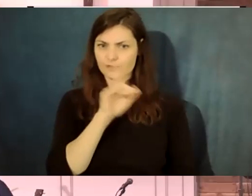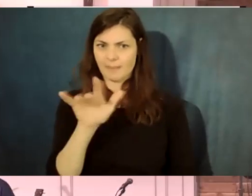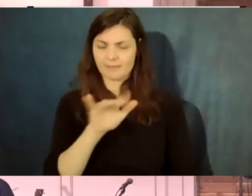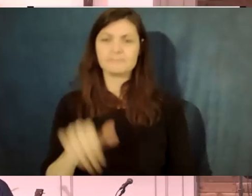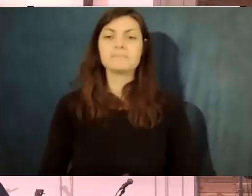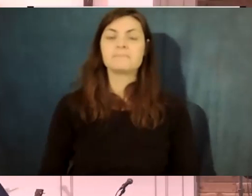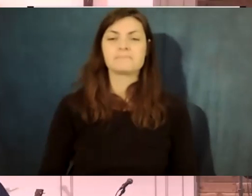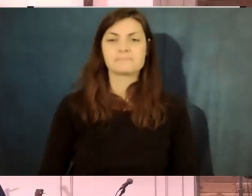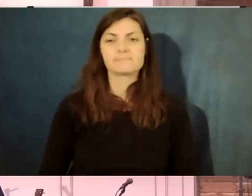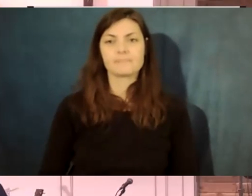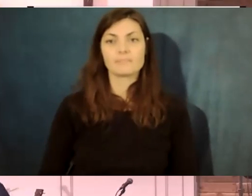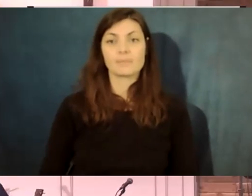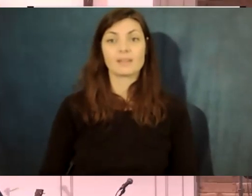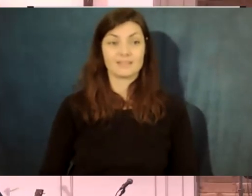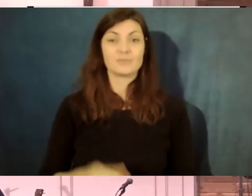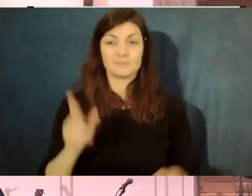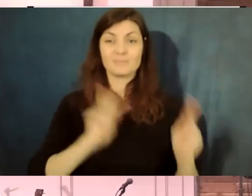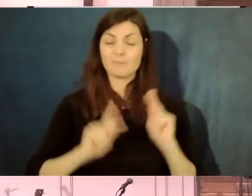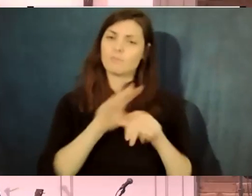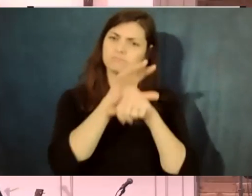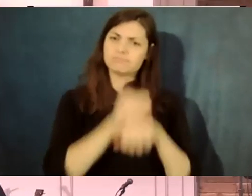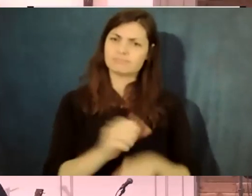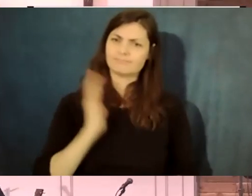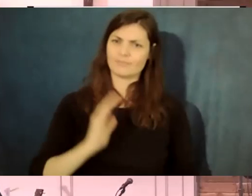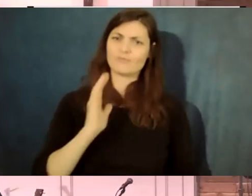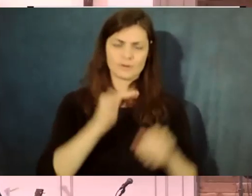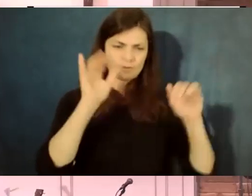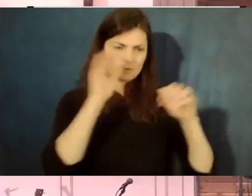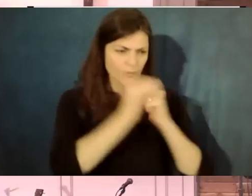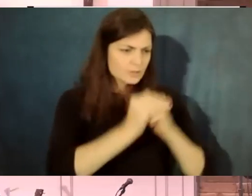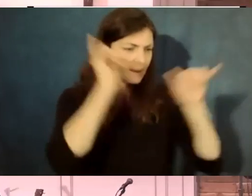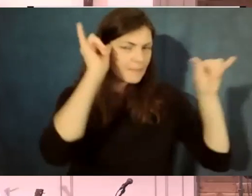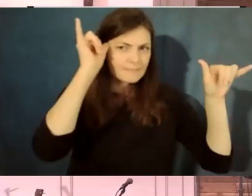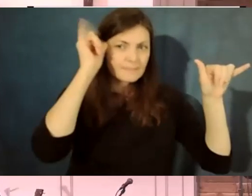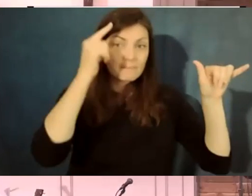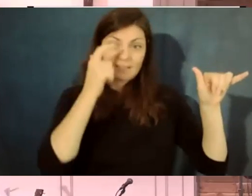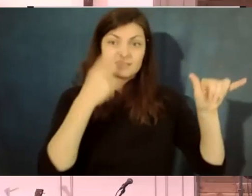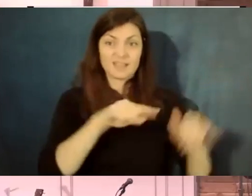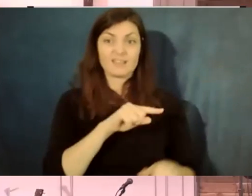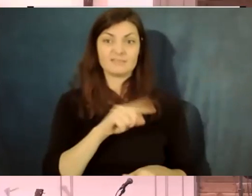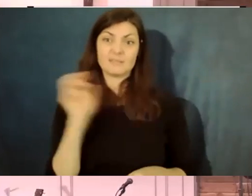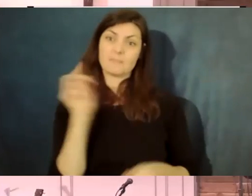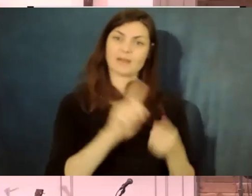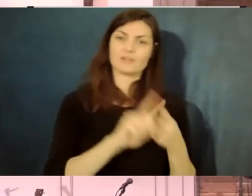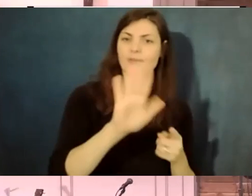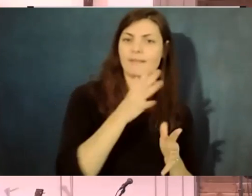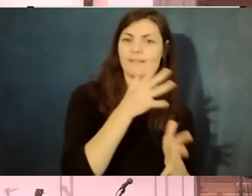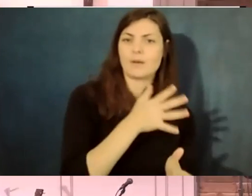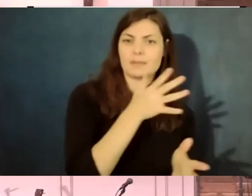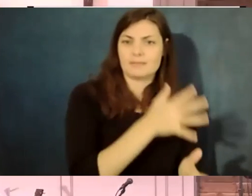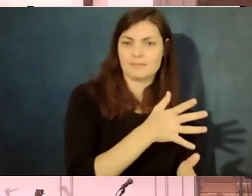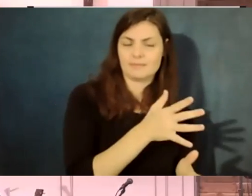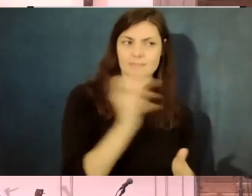They went back to their vomit. They went back to where they had been. They went back to what was familiar because they were doubting. They couldn't see what God was doing.